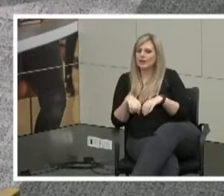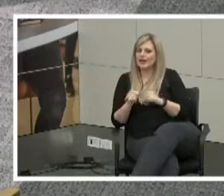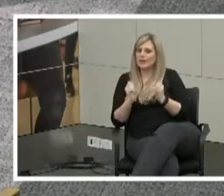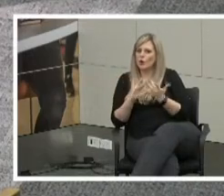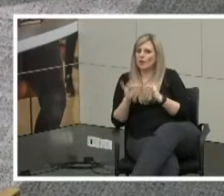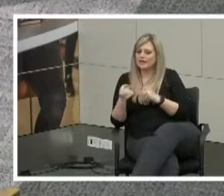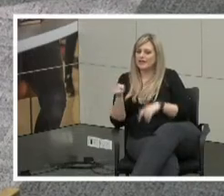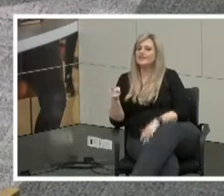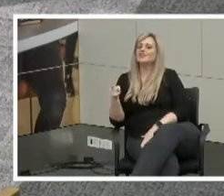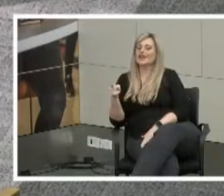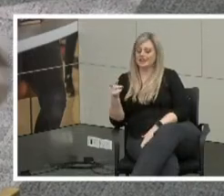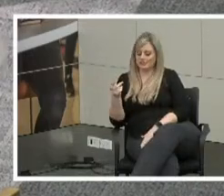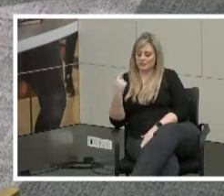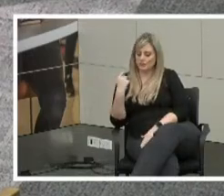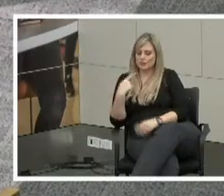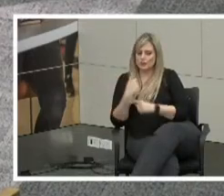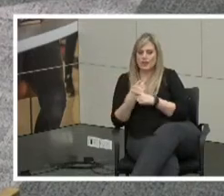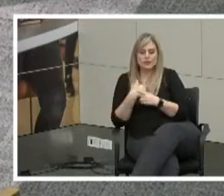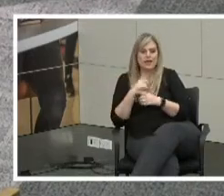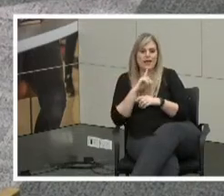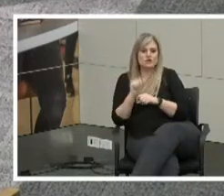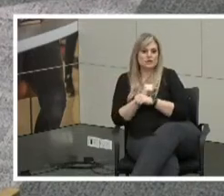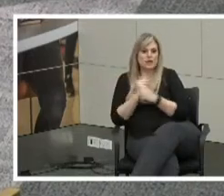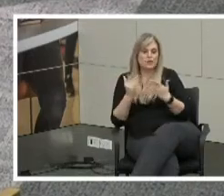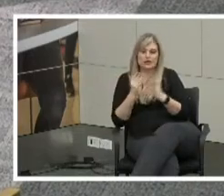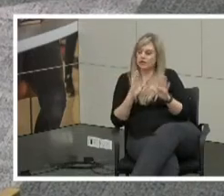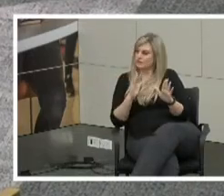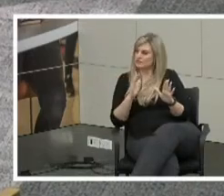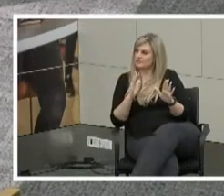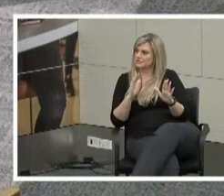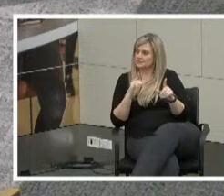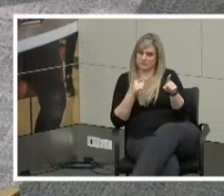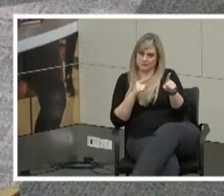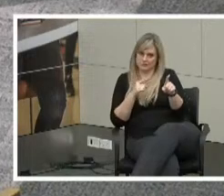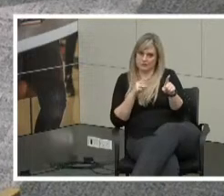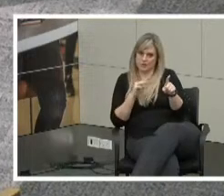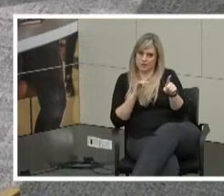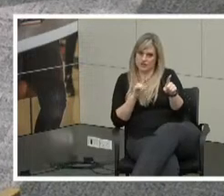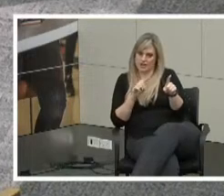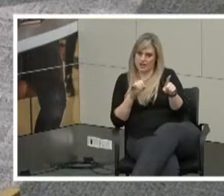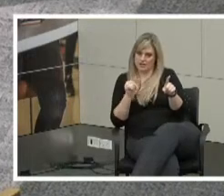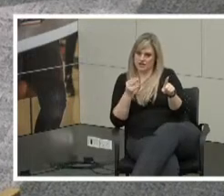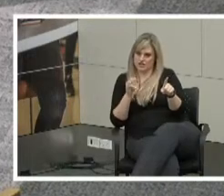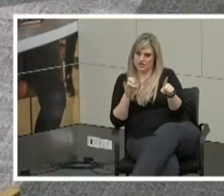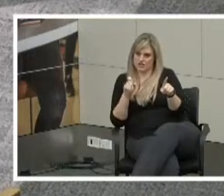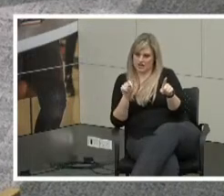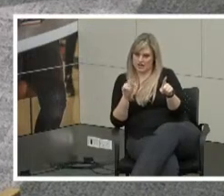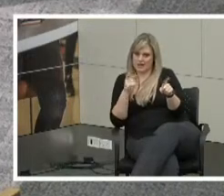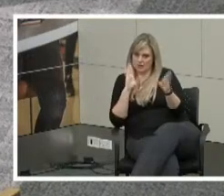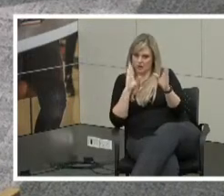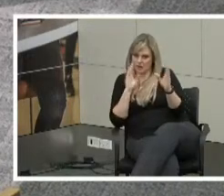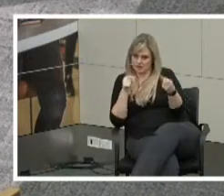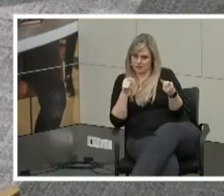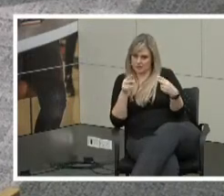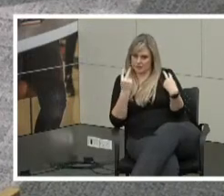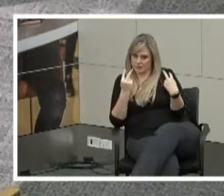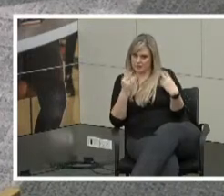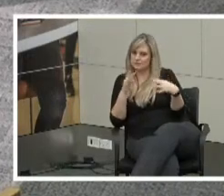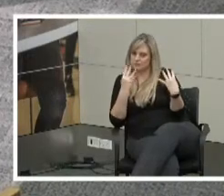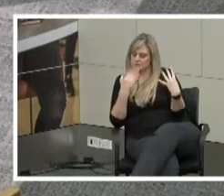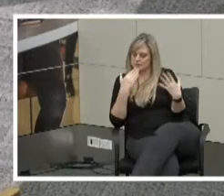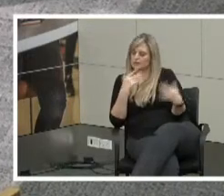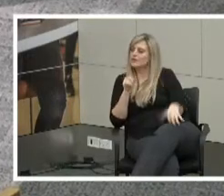and Miss Hensley over there but actually I'm here on behalf of hey um Michelle Janette angel I'm need y attention thanks Paula for paying